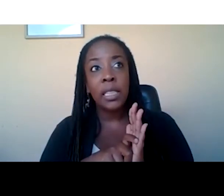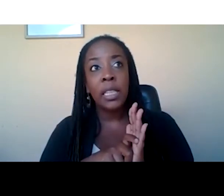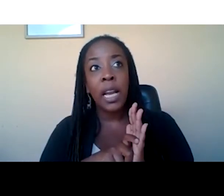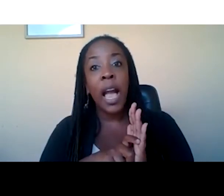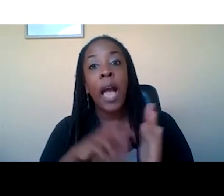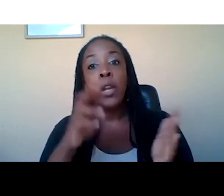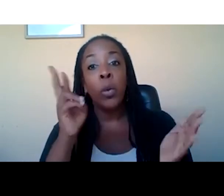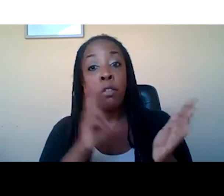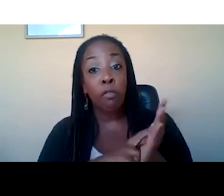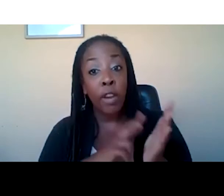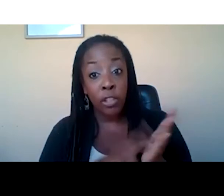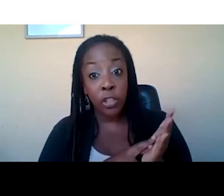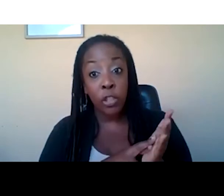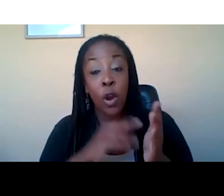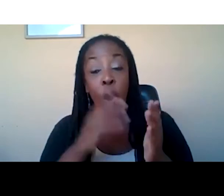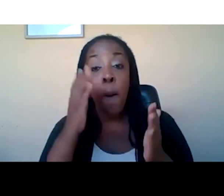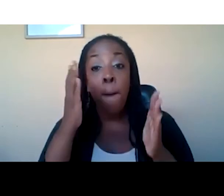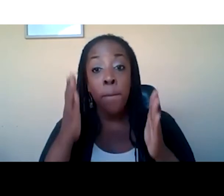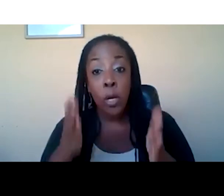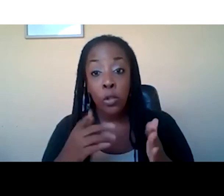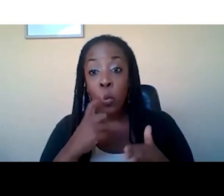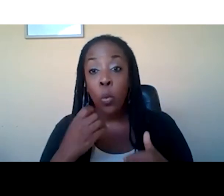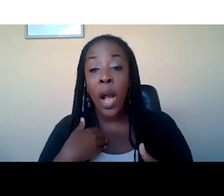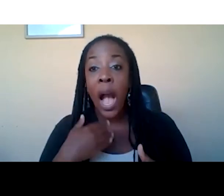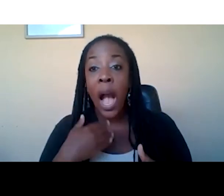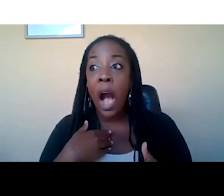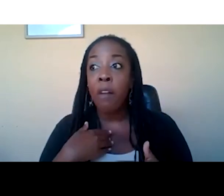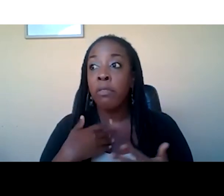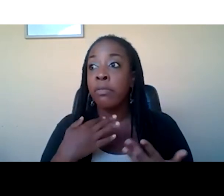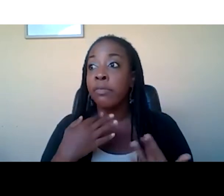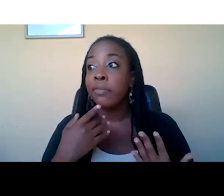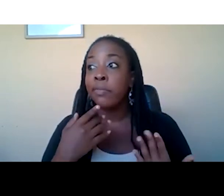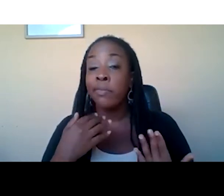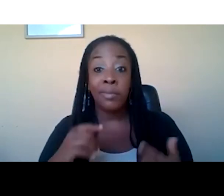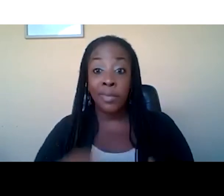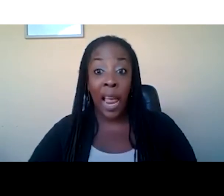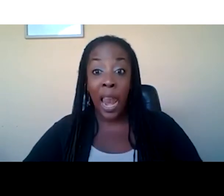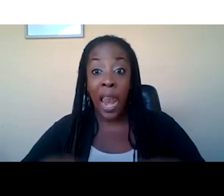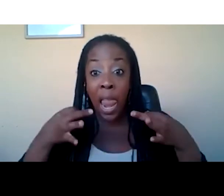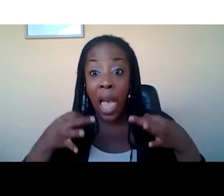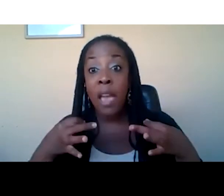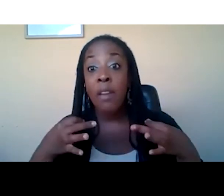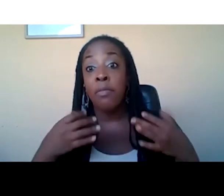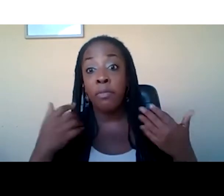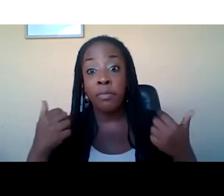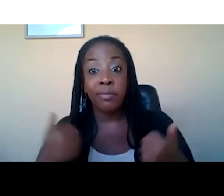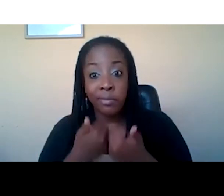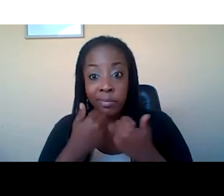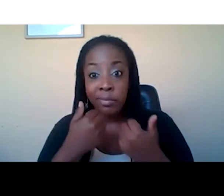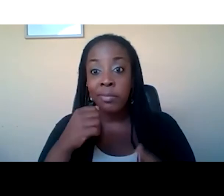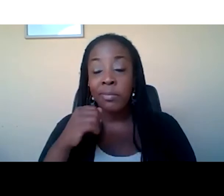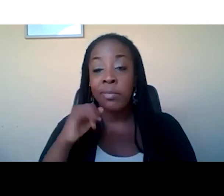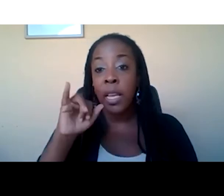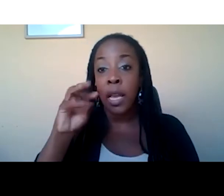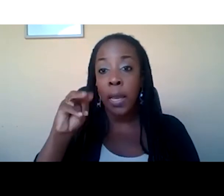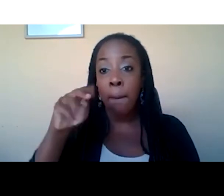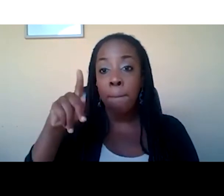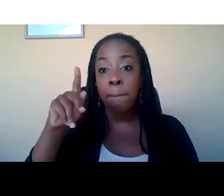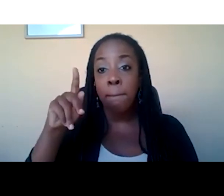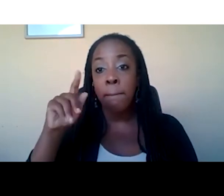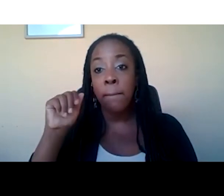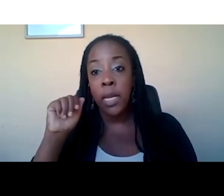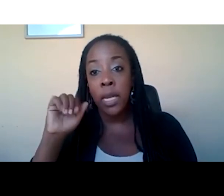with long-term impairments that would lead to, you know, the disability, and not short-term.